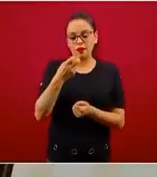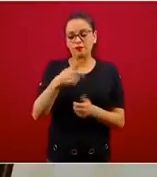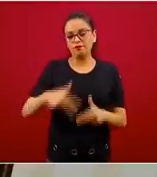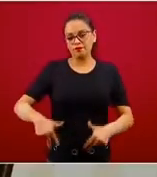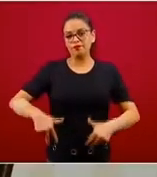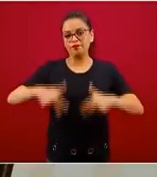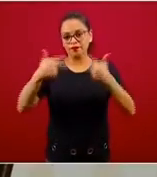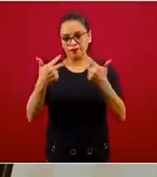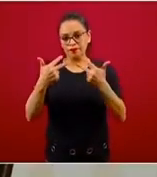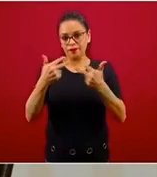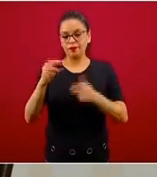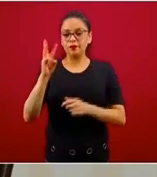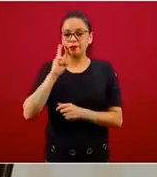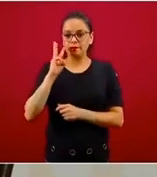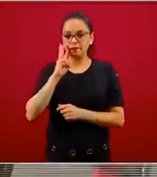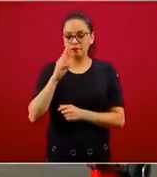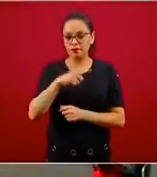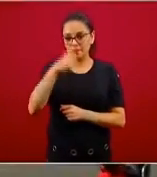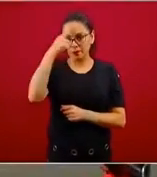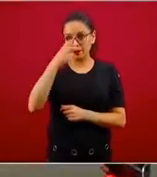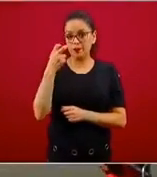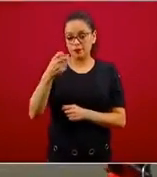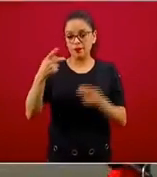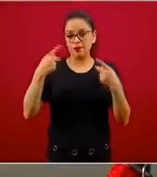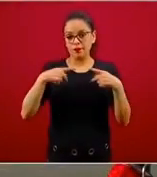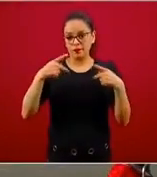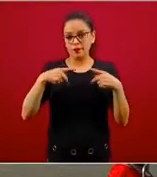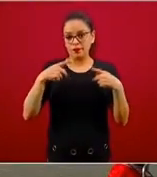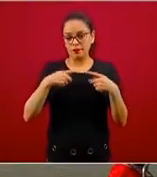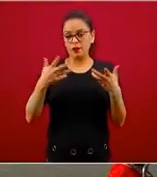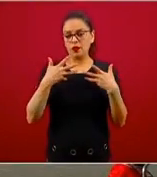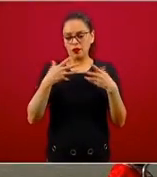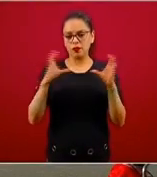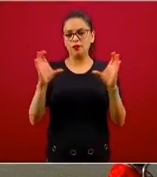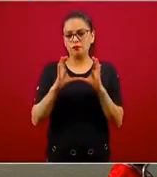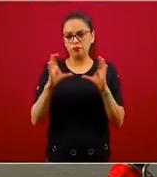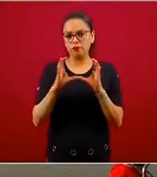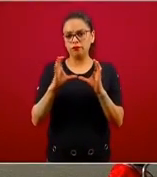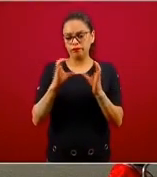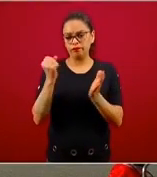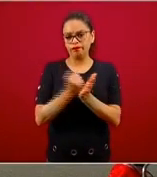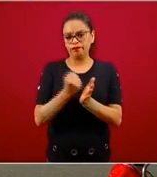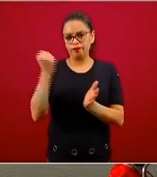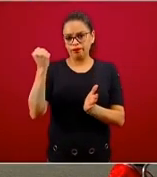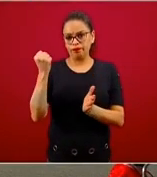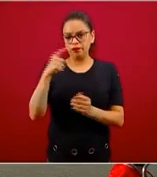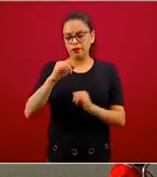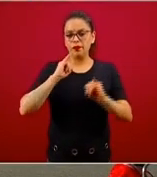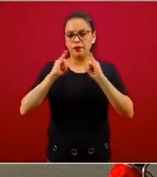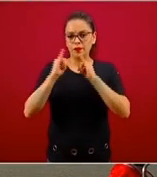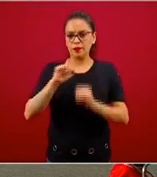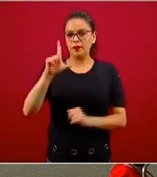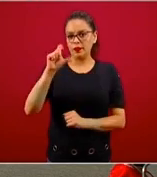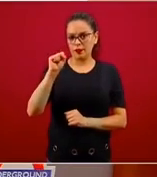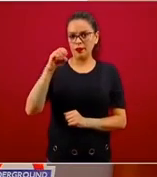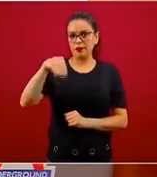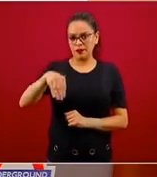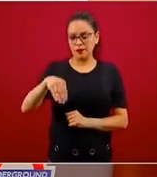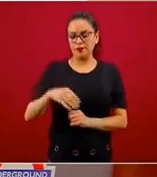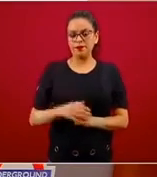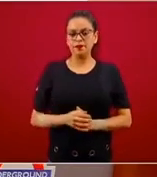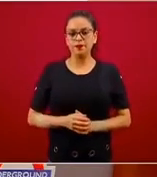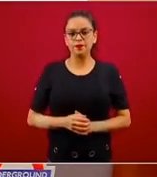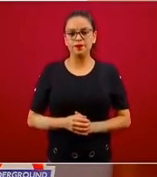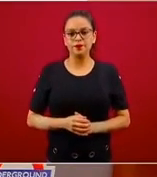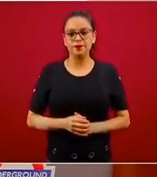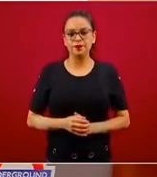They'll be able al WhatsApp to de estas call personas on a video, interpretadas they'll be able como to use a intérpretes de WhatsApp lengua de señas video mexicanas, call y and así have se puede access to a